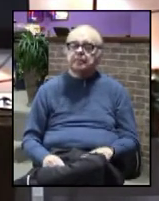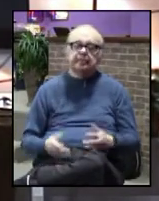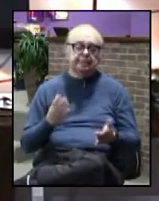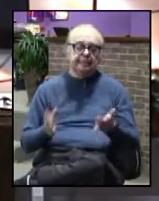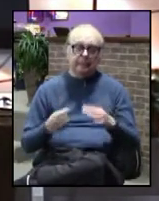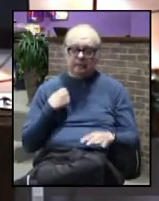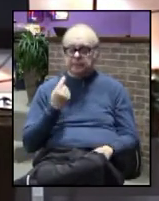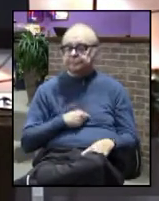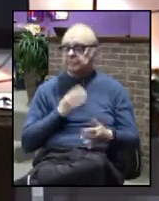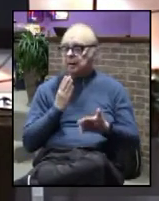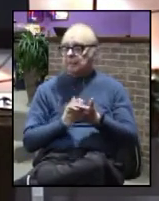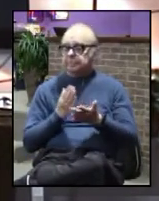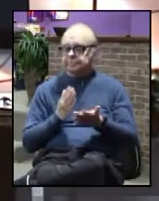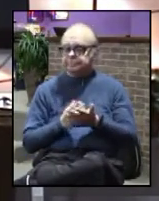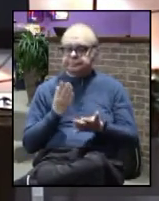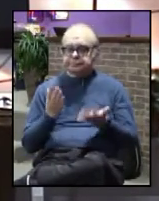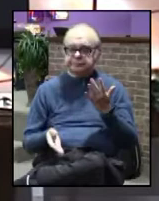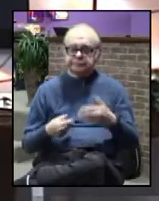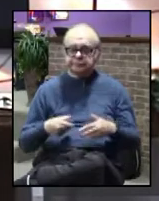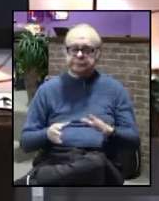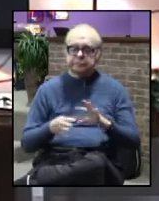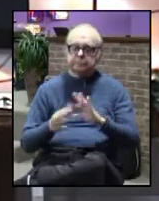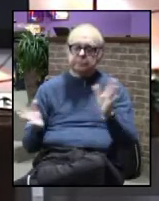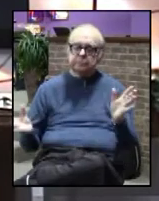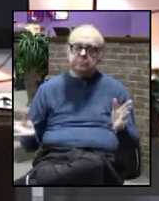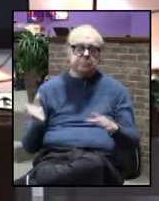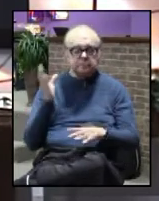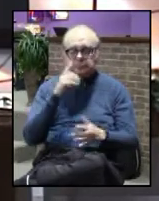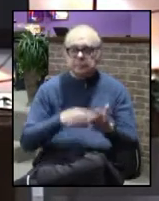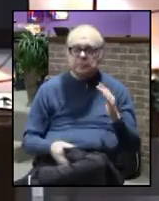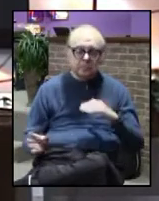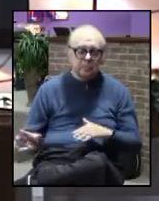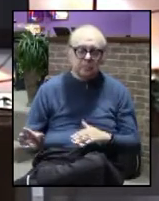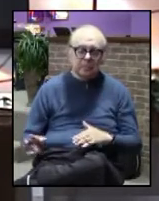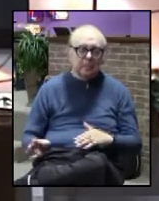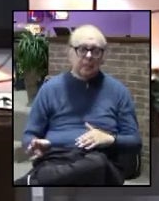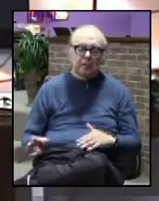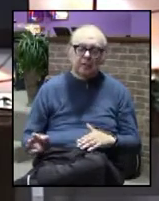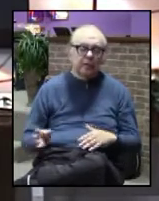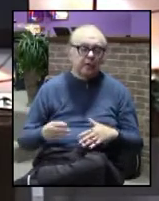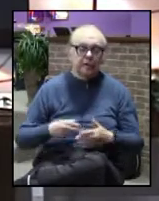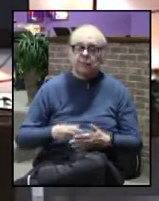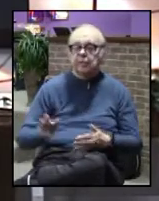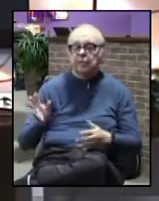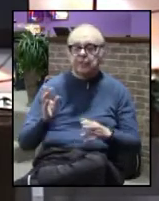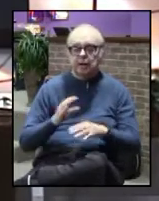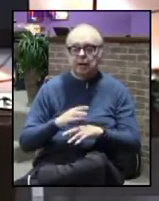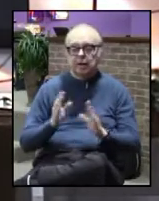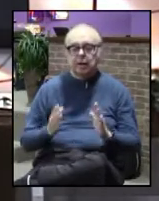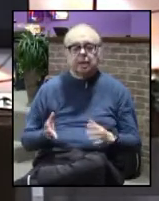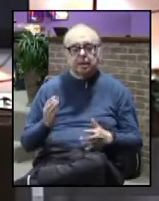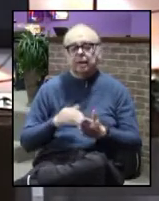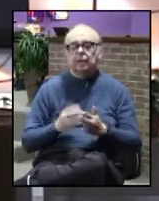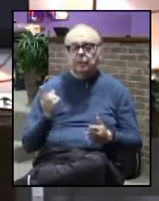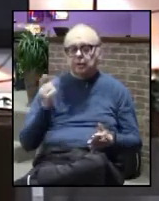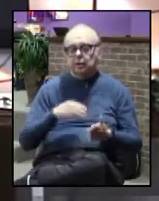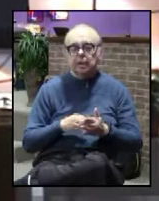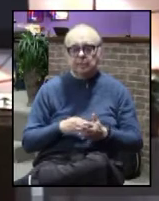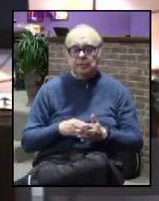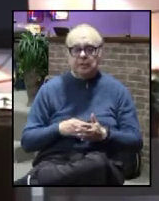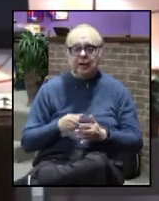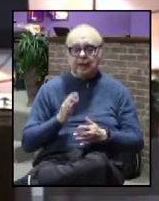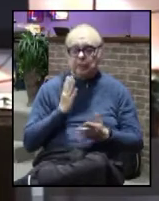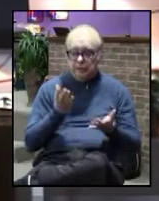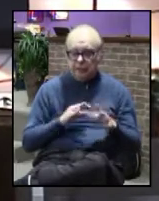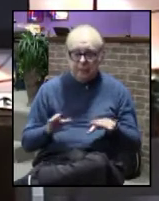You may tell us to stop and you may let us go, but guess what? You're going to run us back out of town because we're coming back. If this is where God wants us, this is what